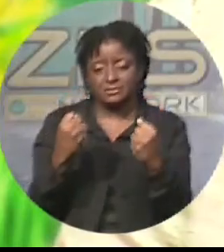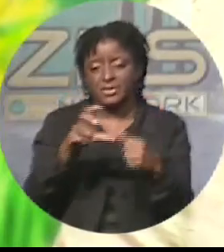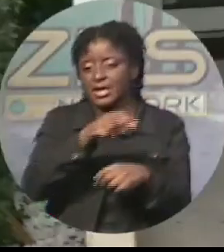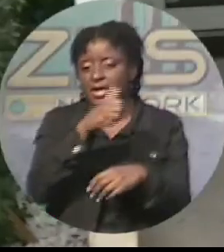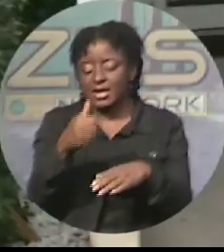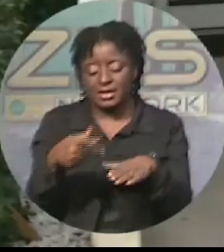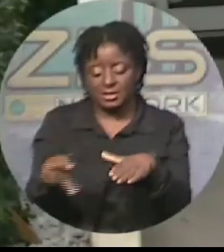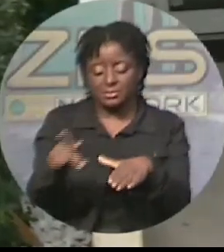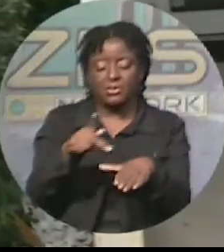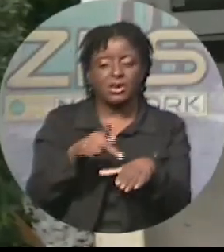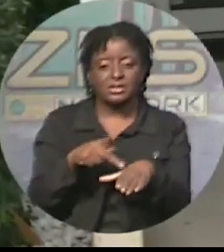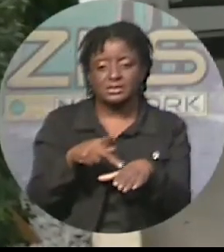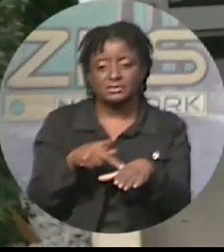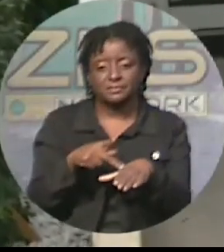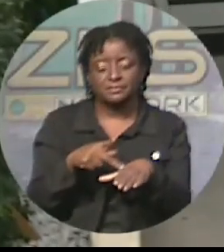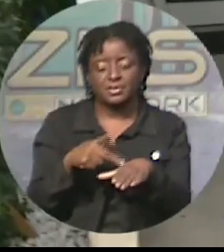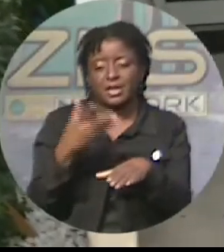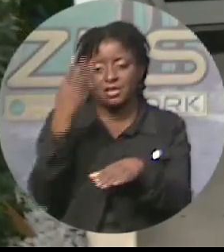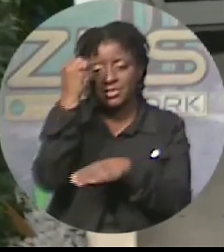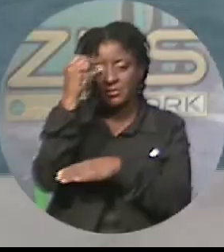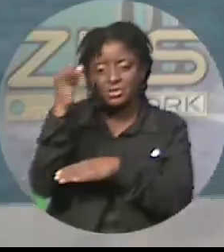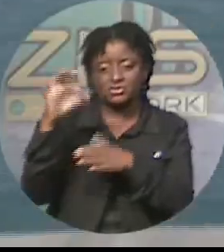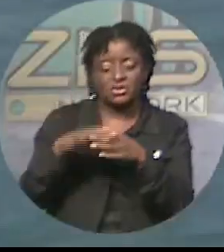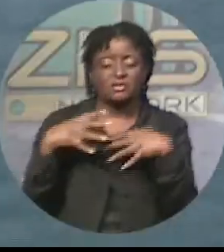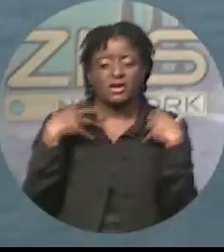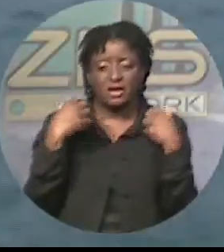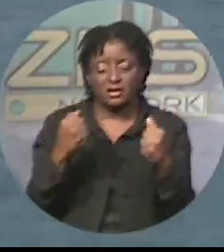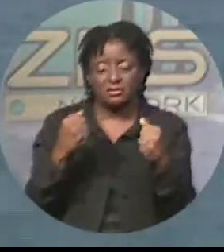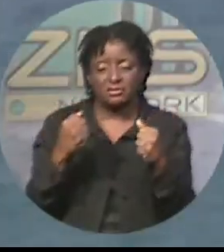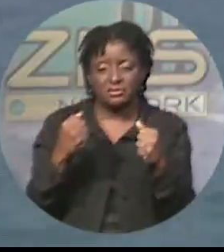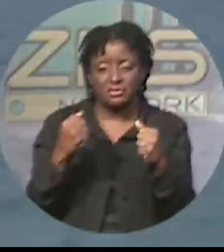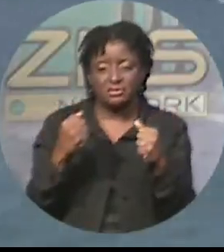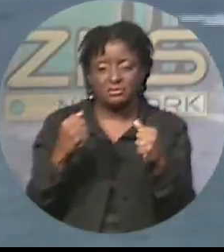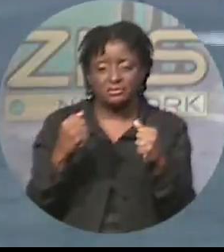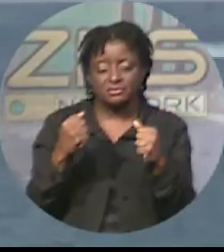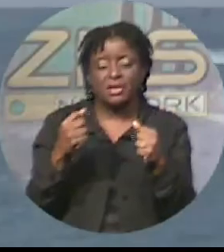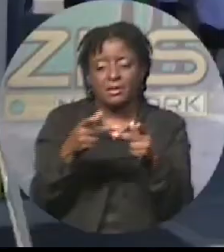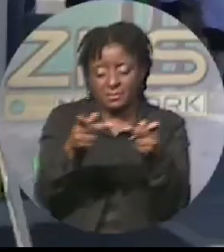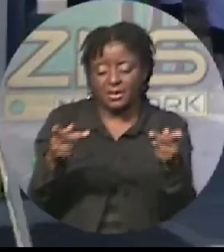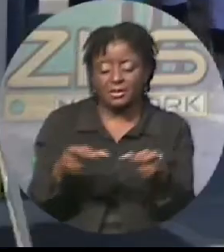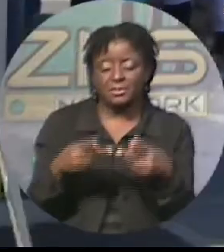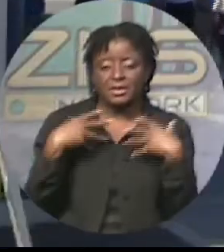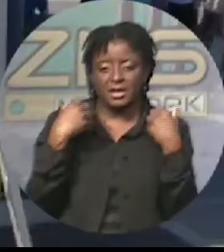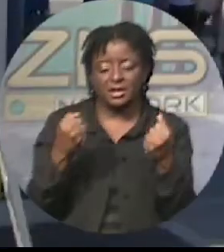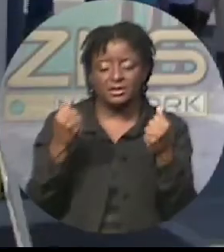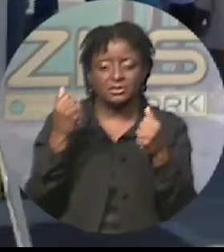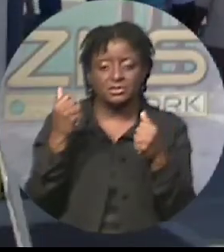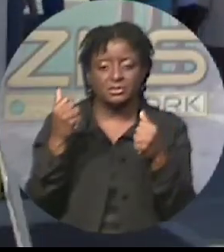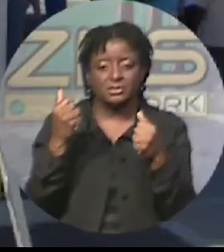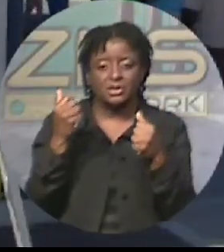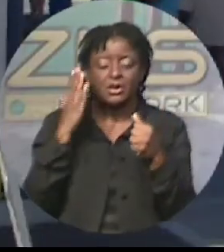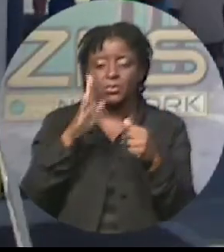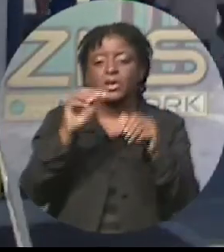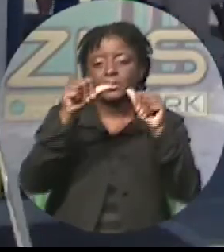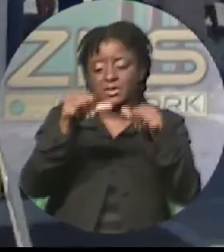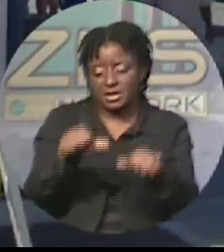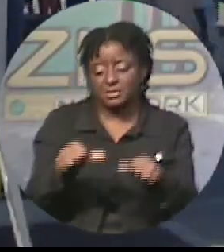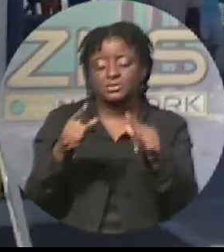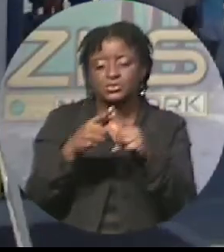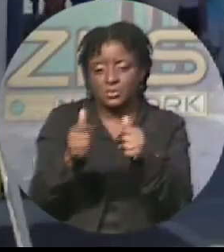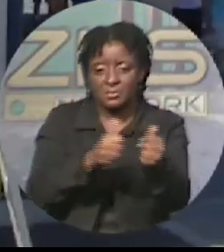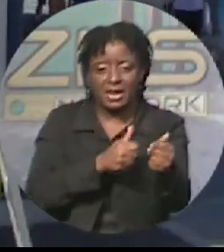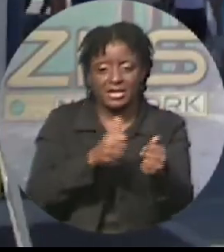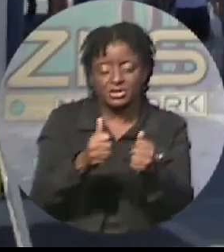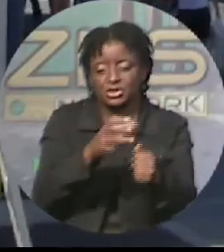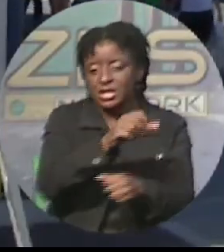port, the Ministry of Health, the Department of Public Health, will be able to manage any case